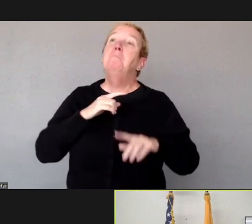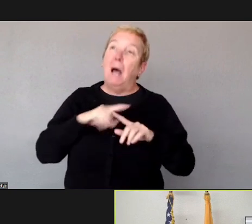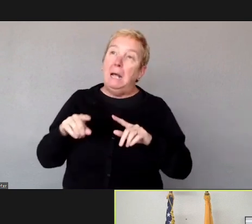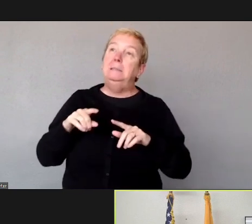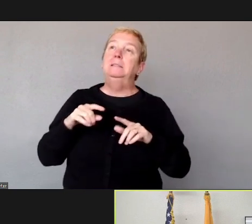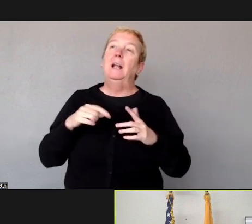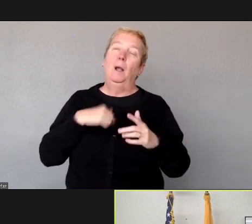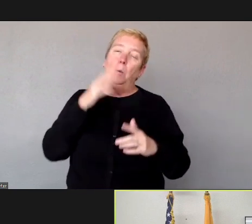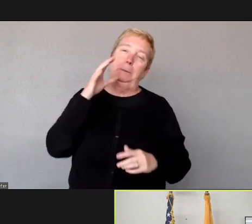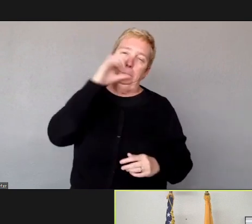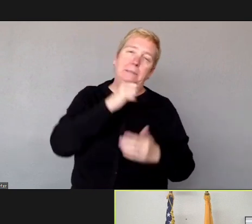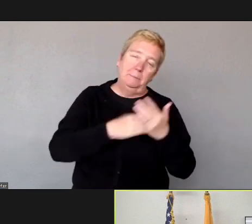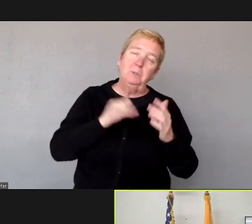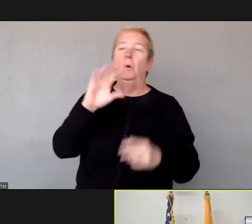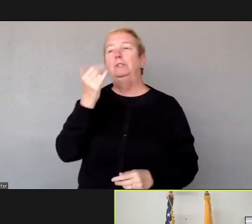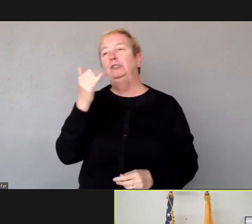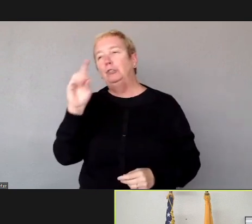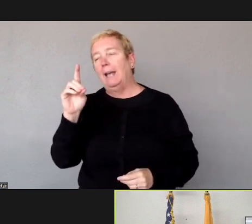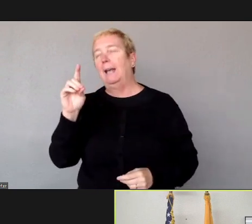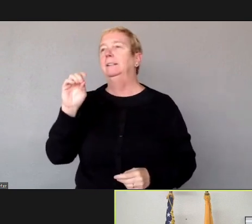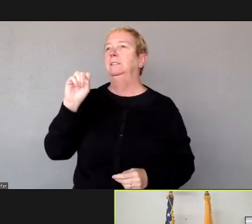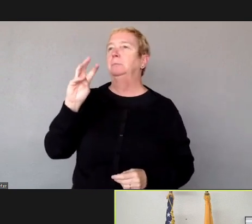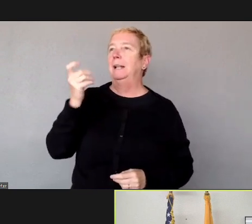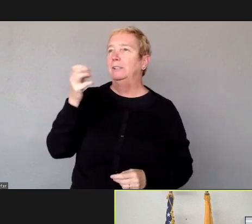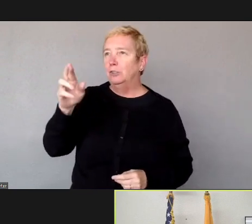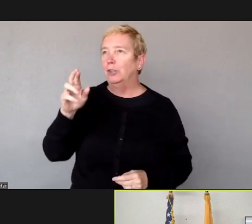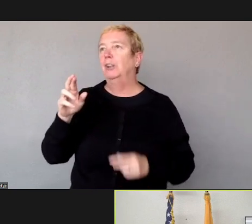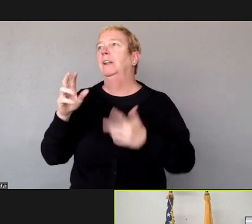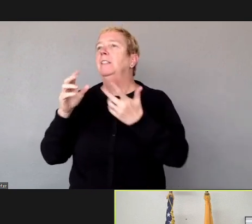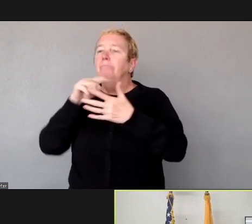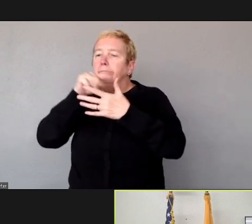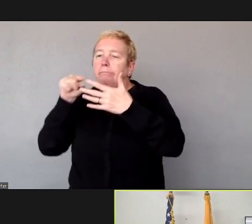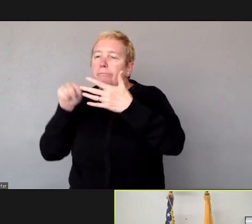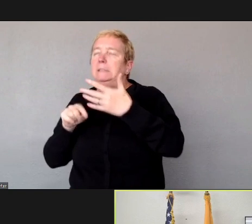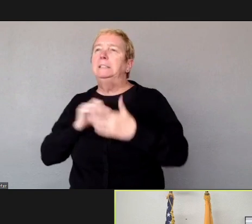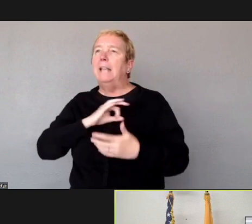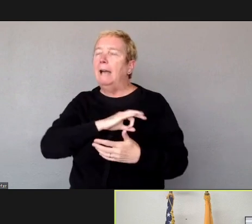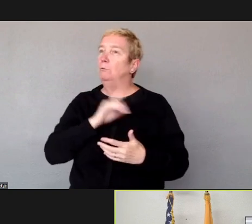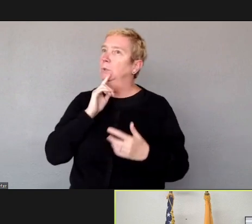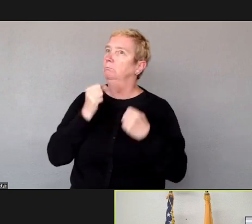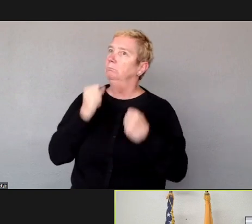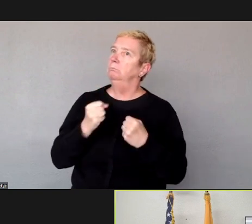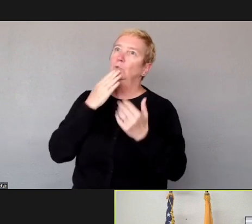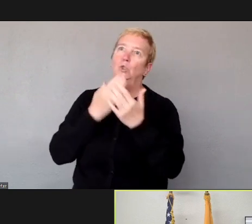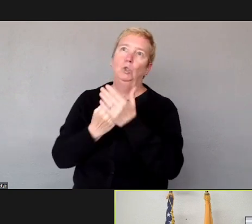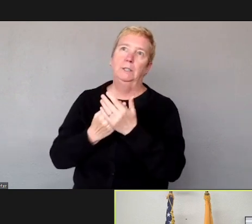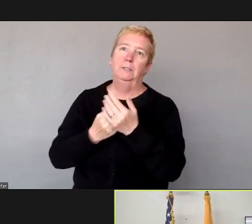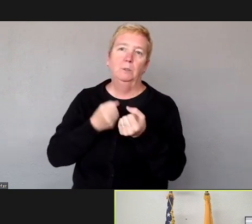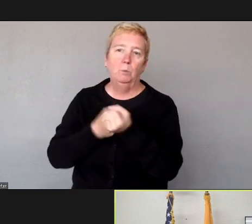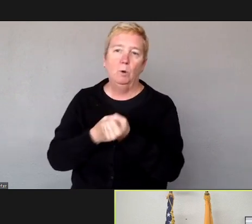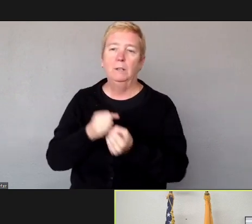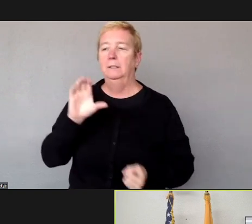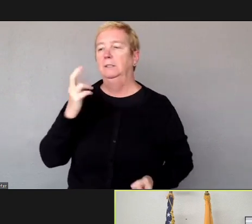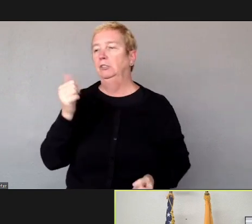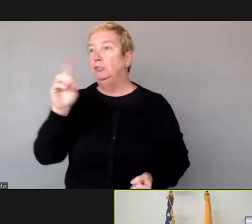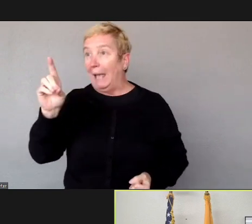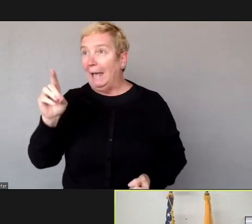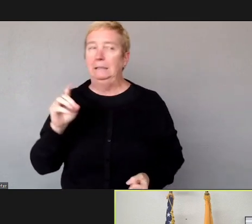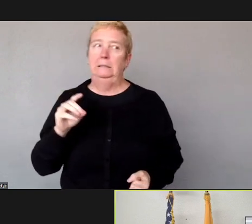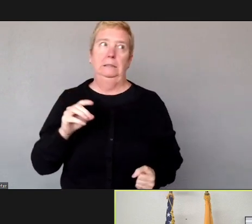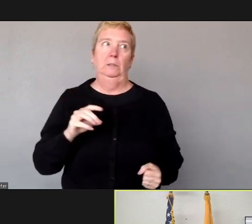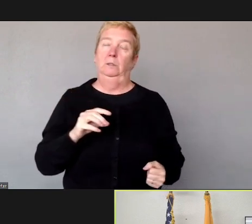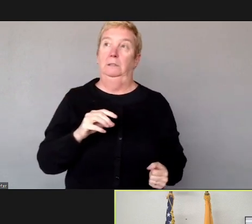and Dan Sossin have been just amazing supports. And Chad, if he were on, would tell you that I kind of grilled